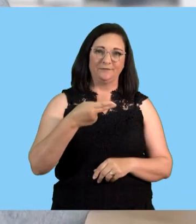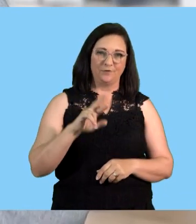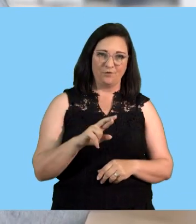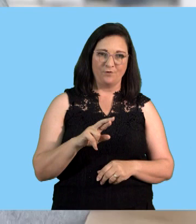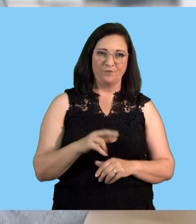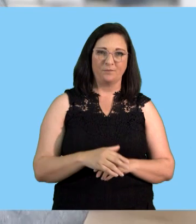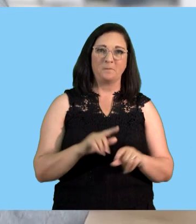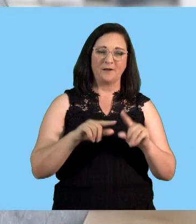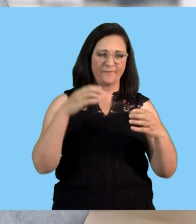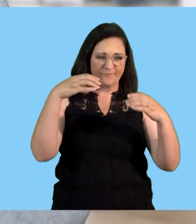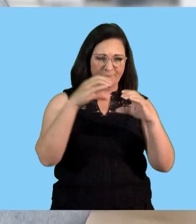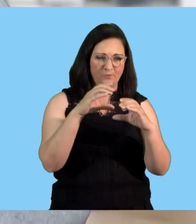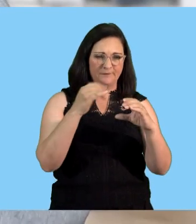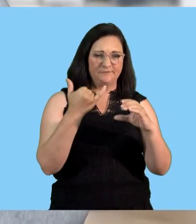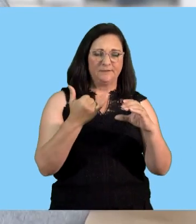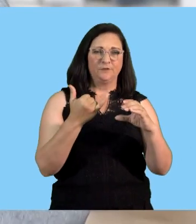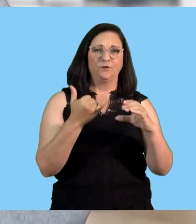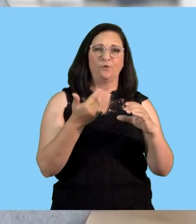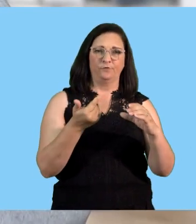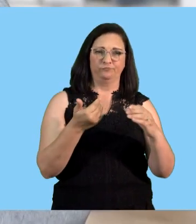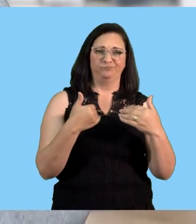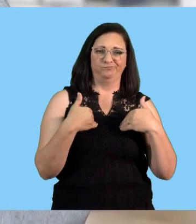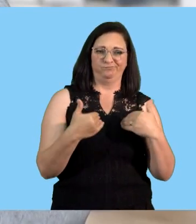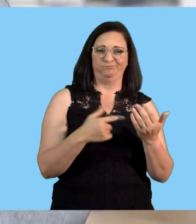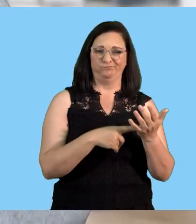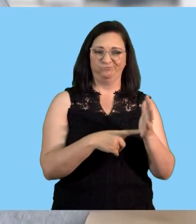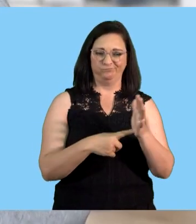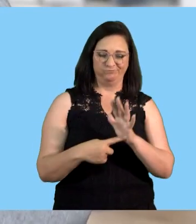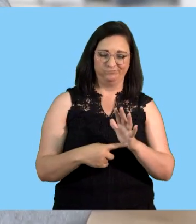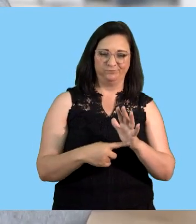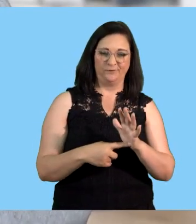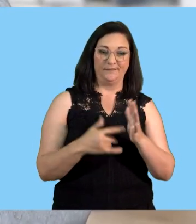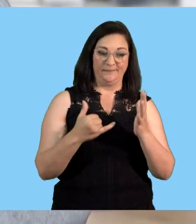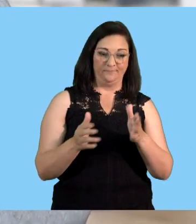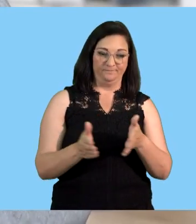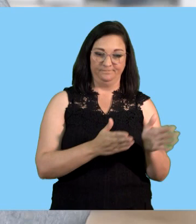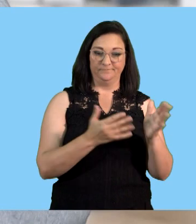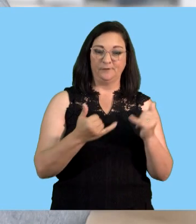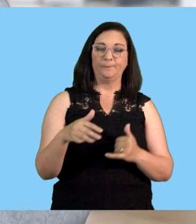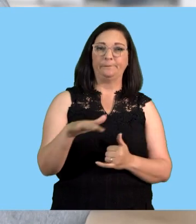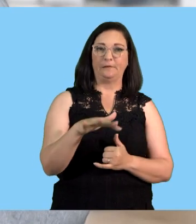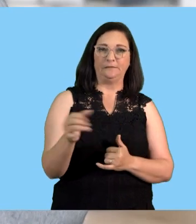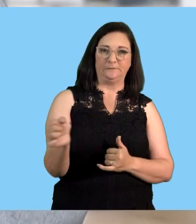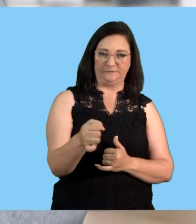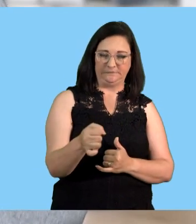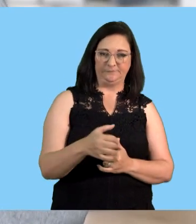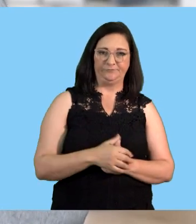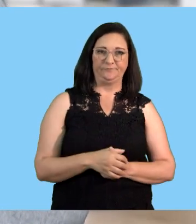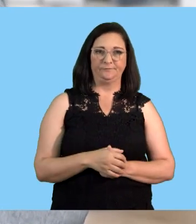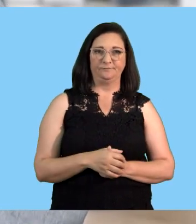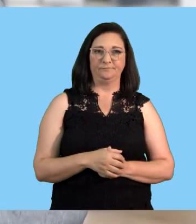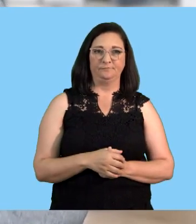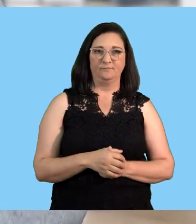are focusing specifically on induction and placement. We've already covered induction. Now we will continue with